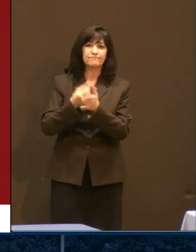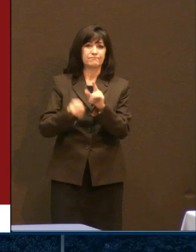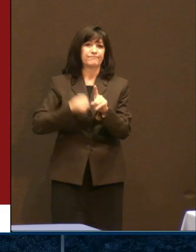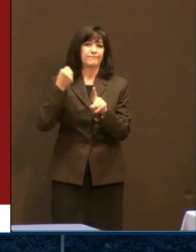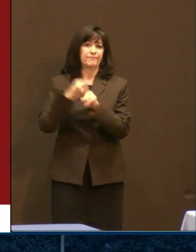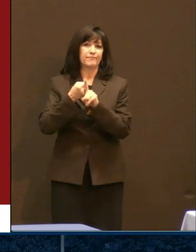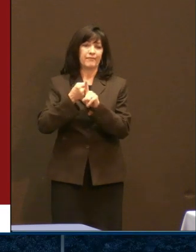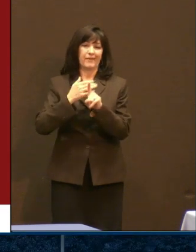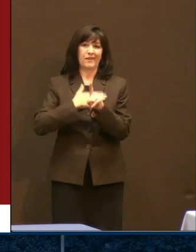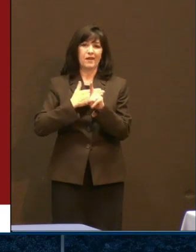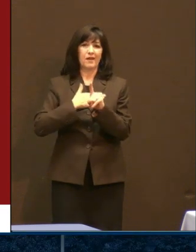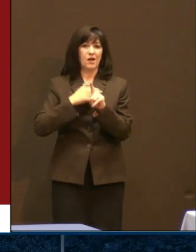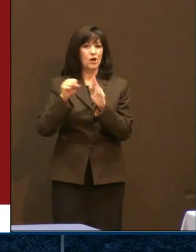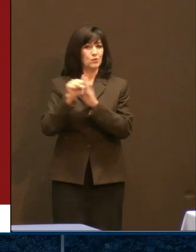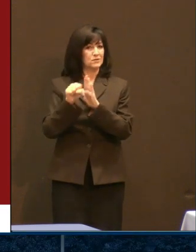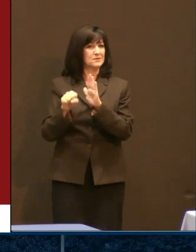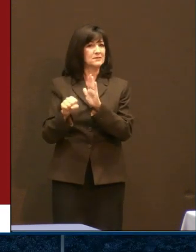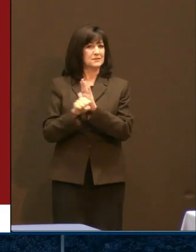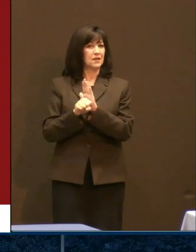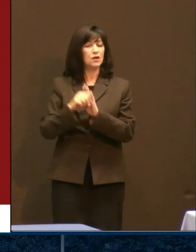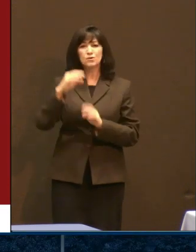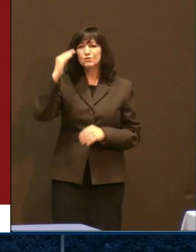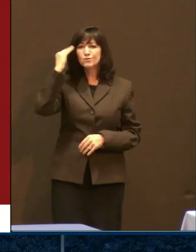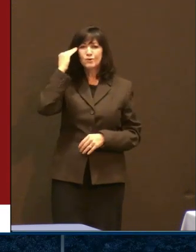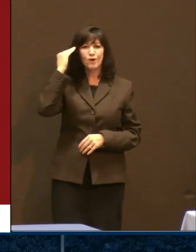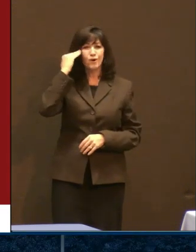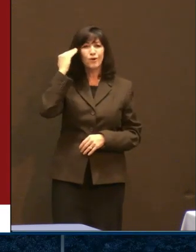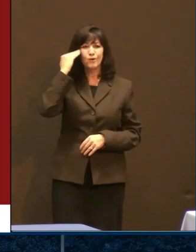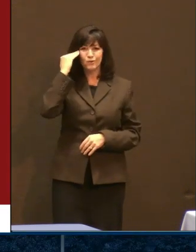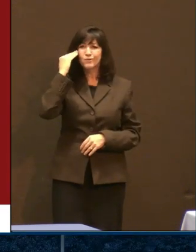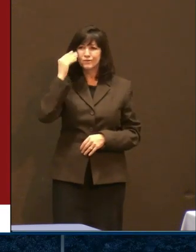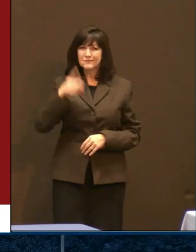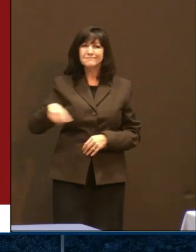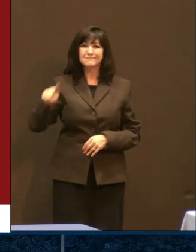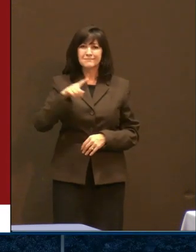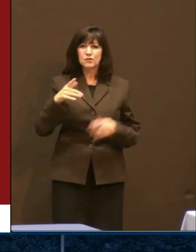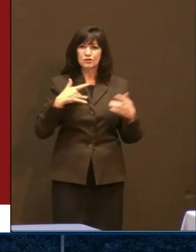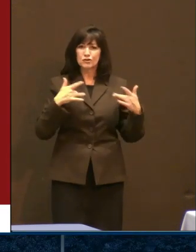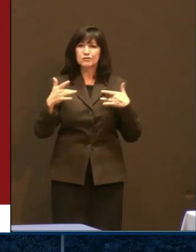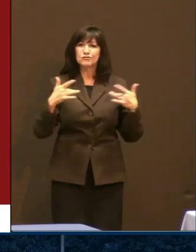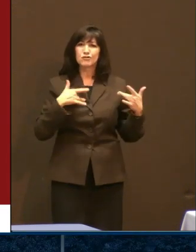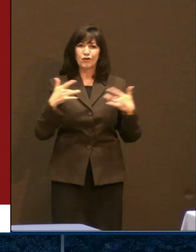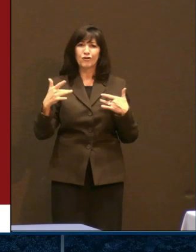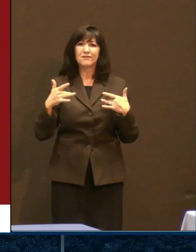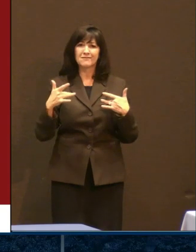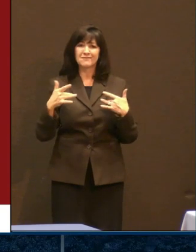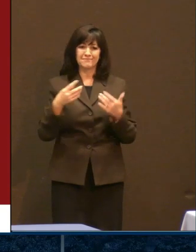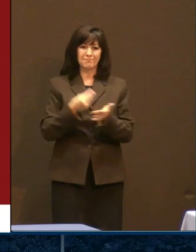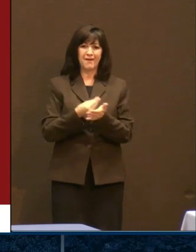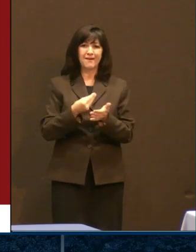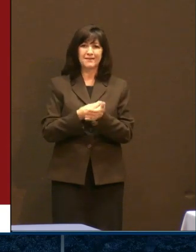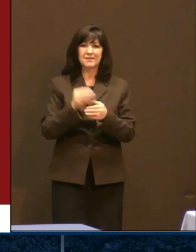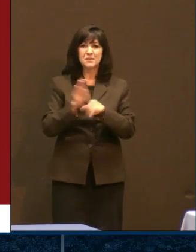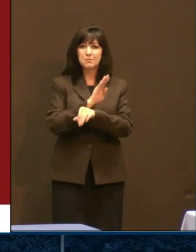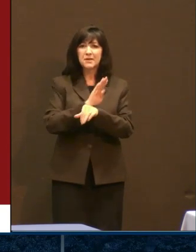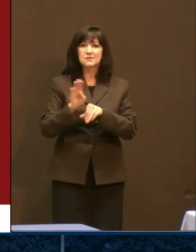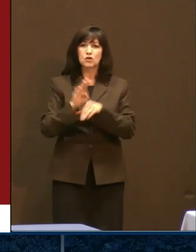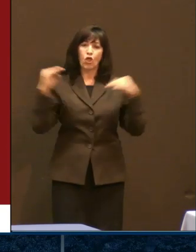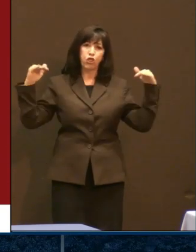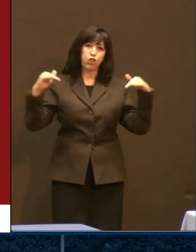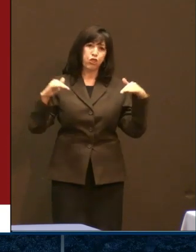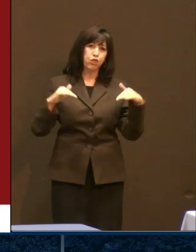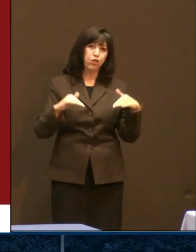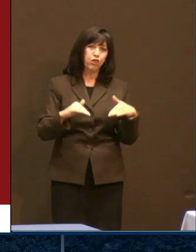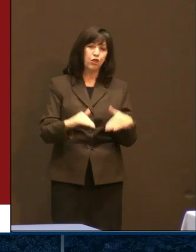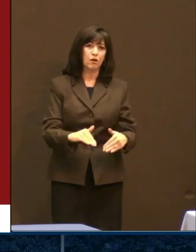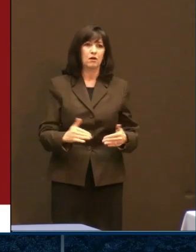impact, negative economic impact and business impact on workers and business owners alike. You've heard me say